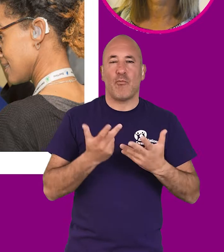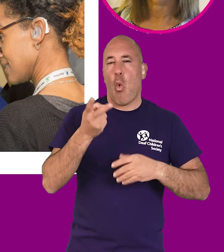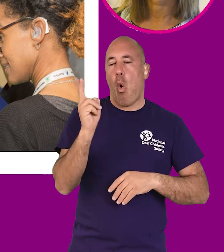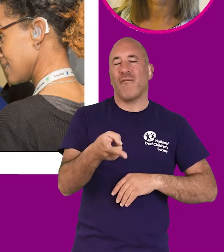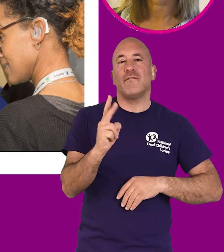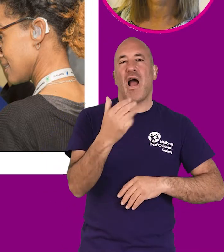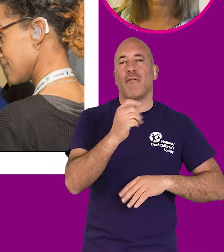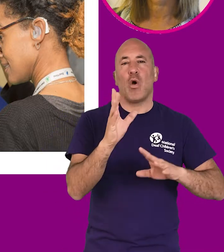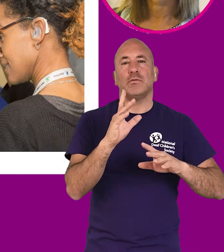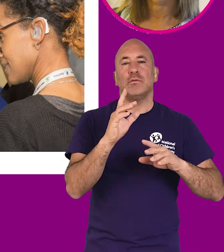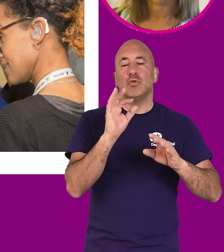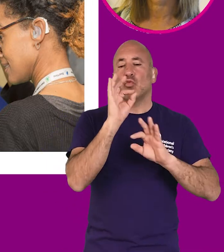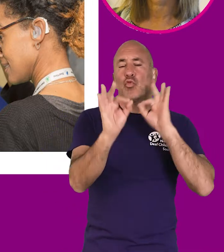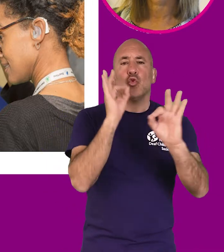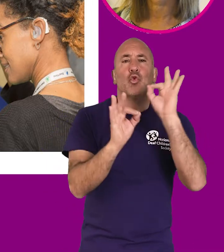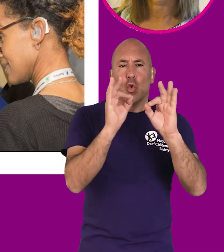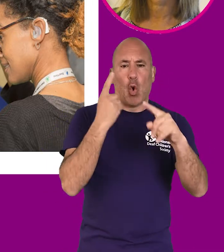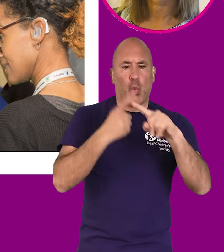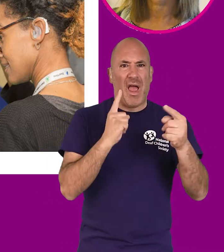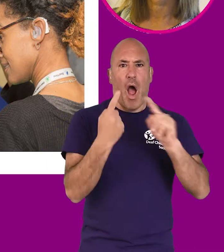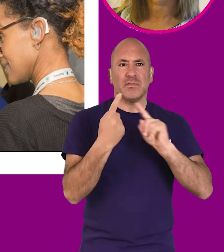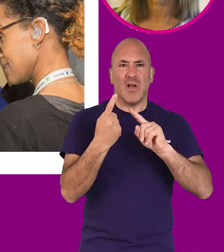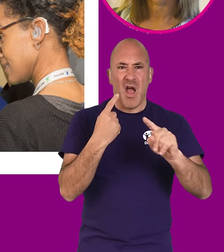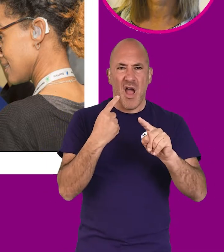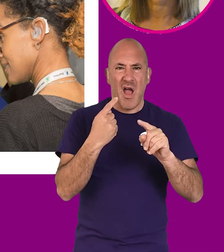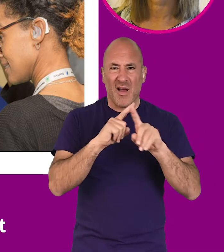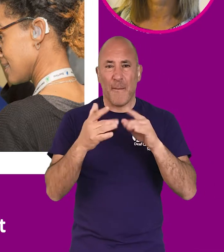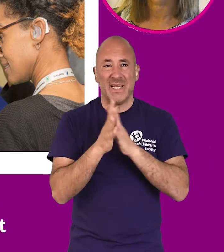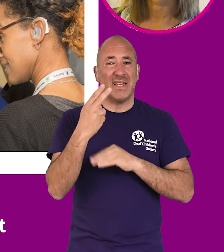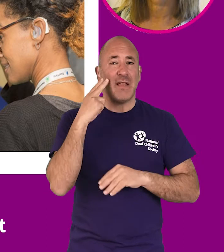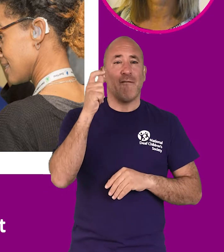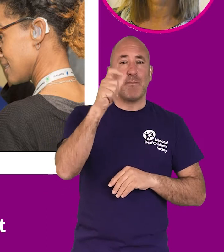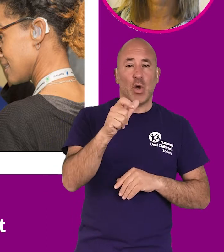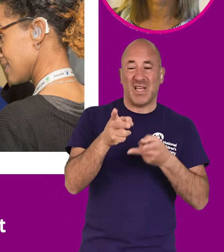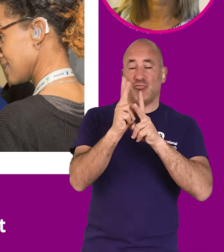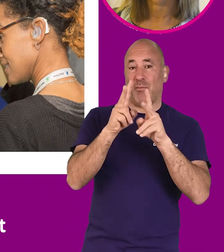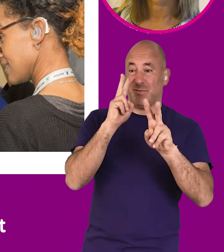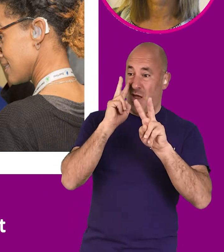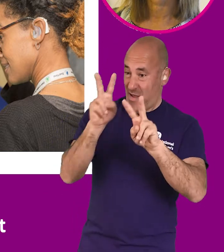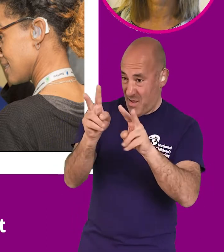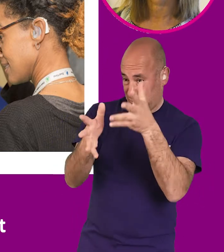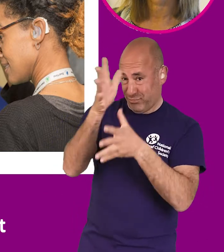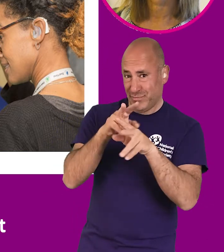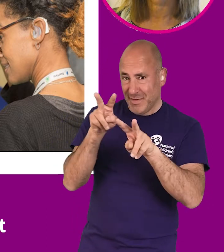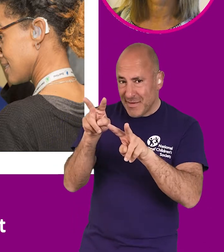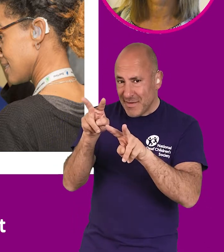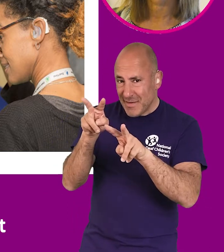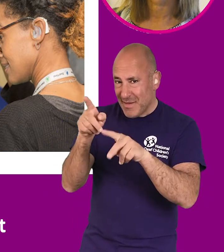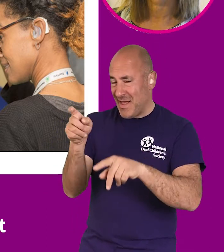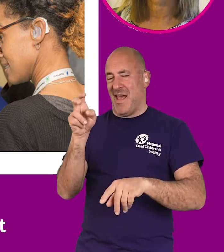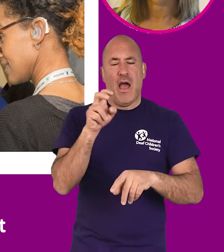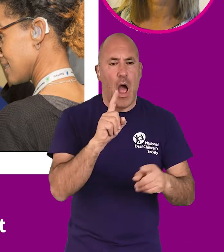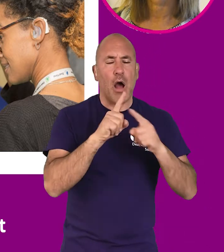Often there are quick answer polls and things like that. And by the time the deaf person has watched the